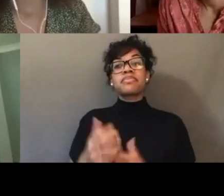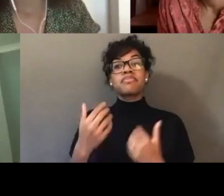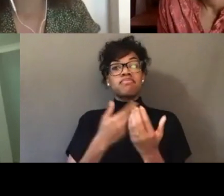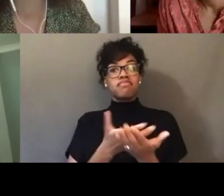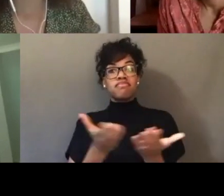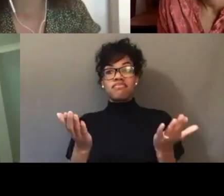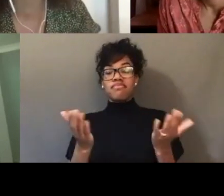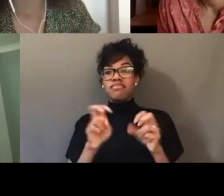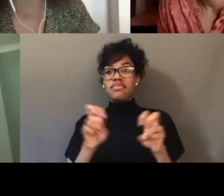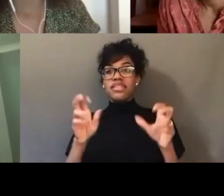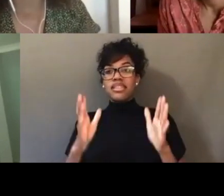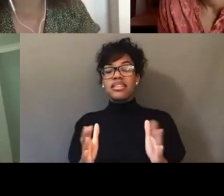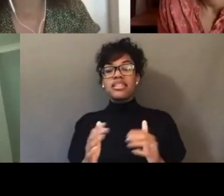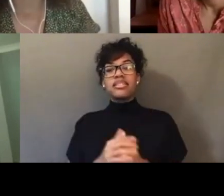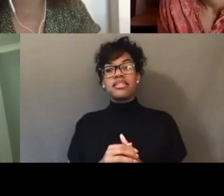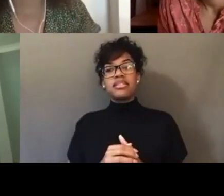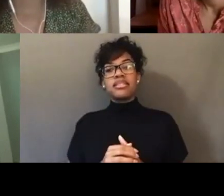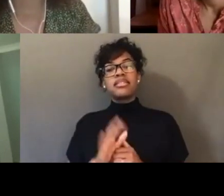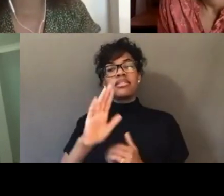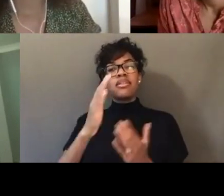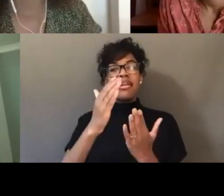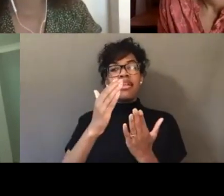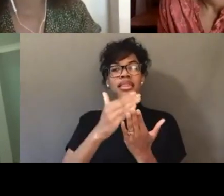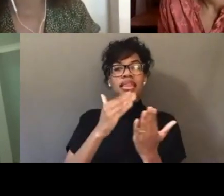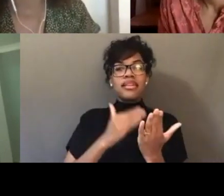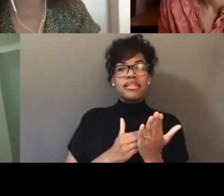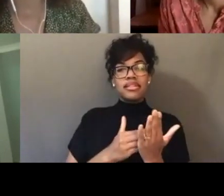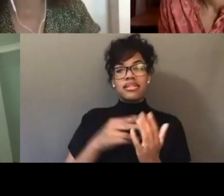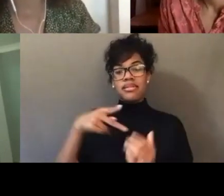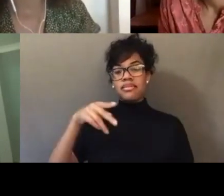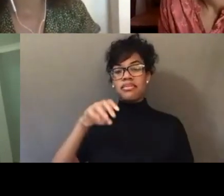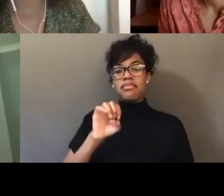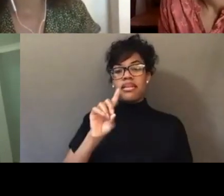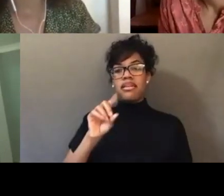makes pedagogy anti-racist?